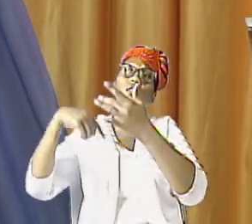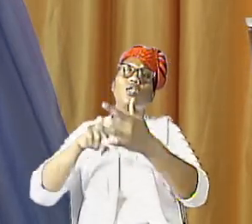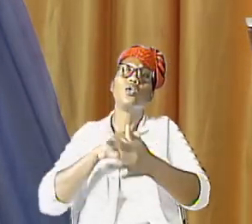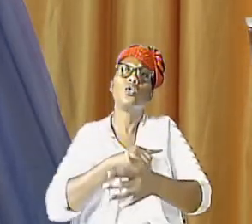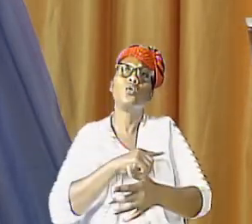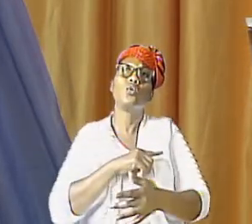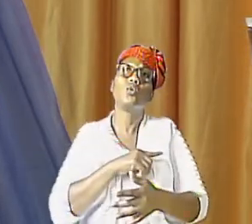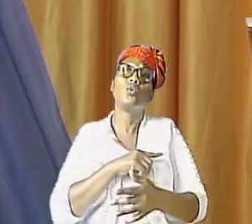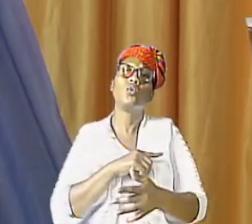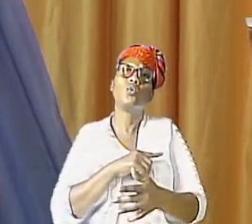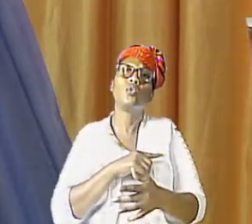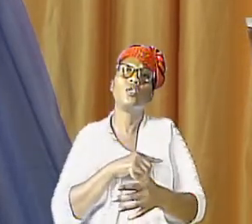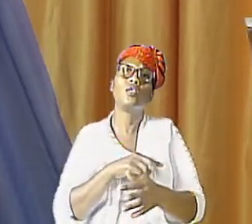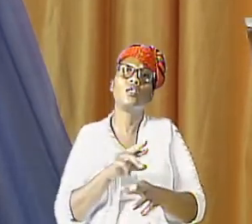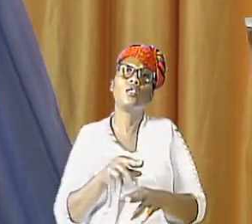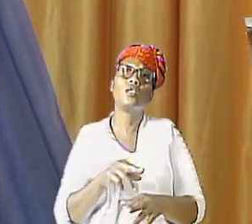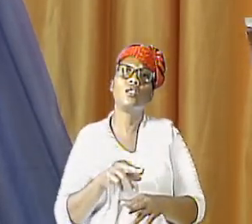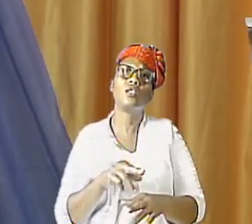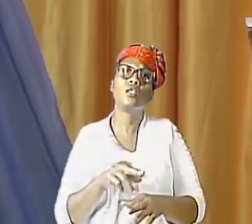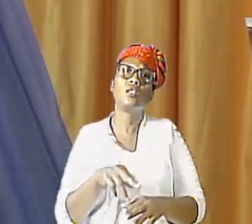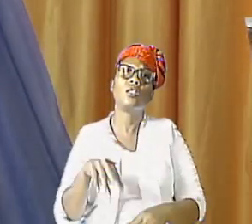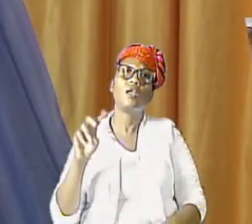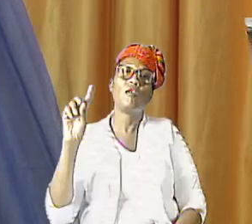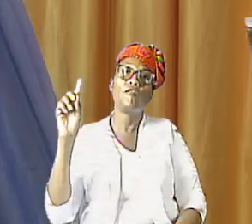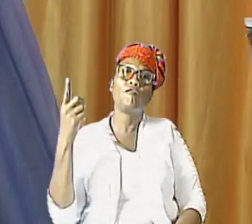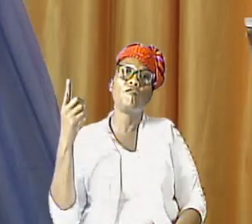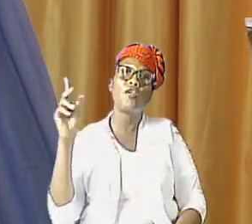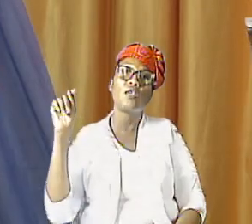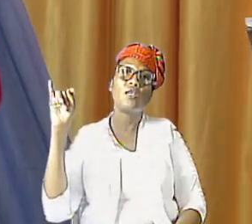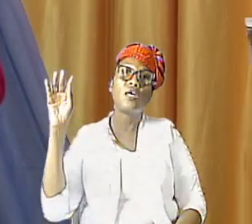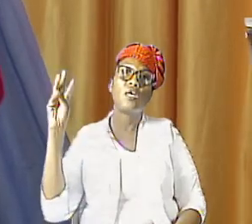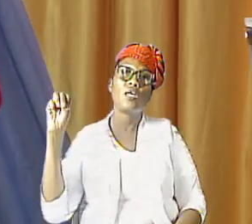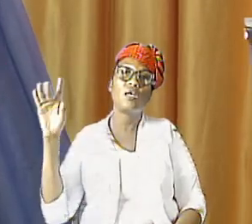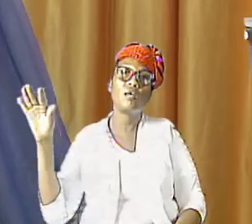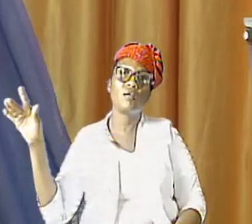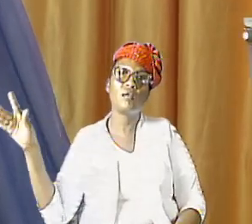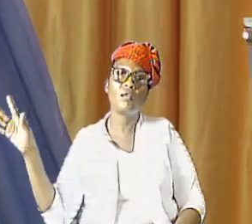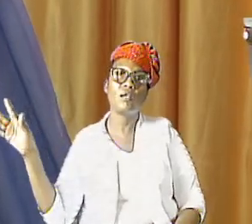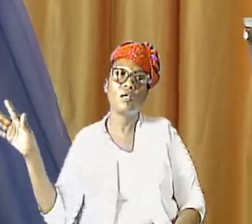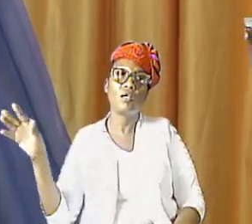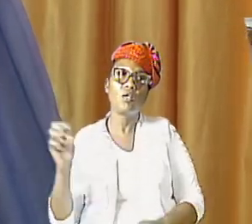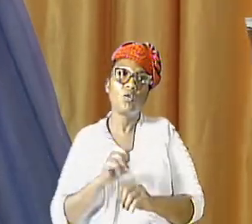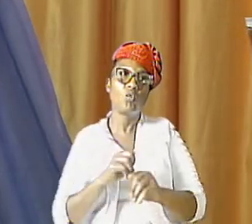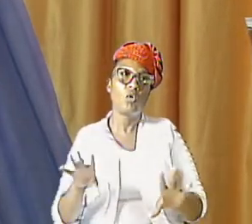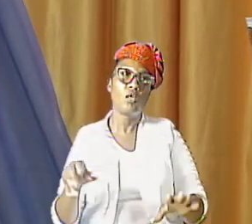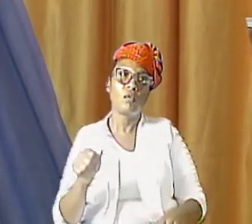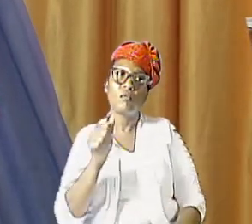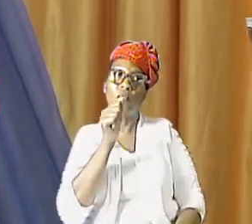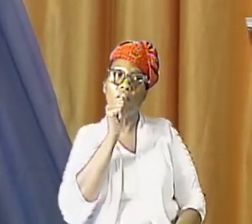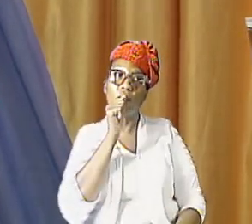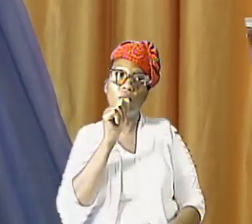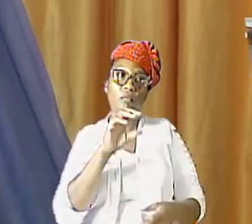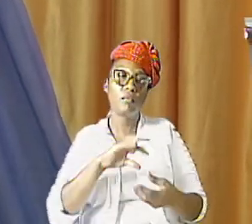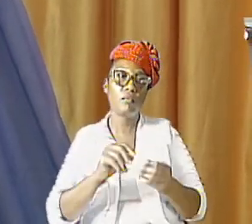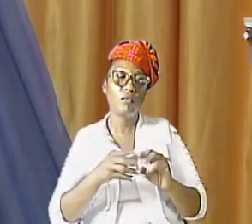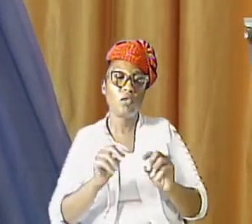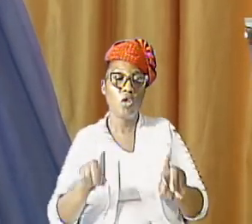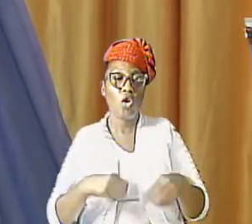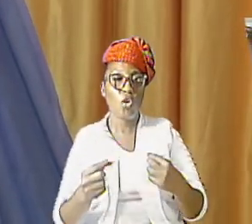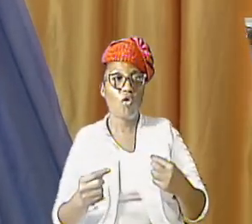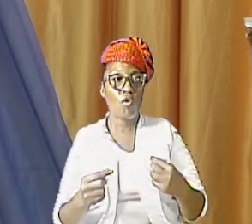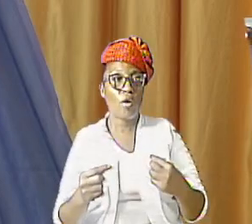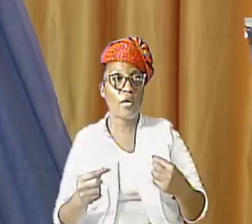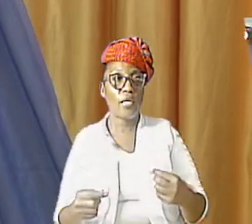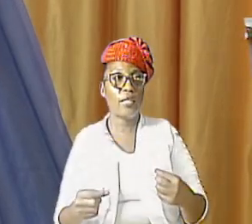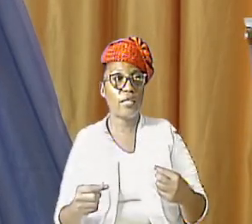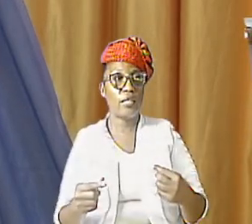We get further explanation in Timothy. 1 Timothy 3:16 says, "And without controversy, great